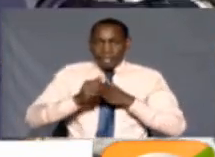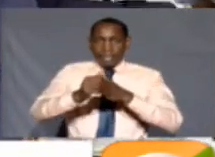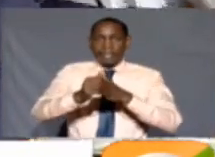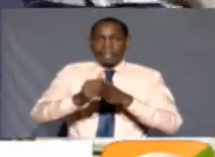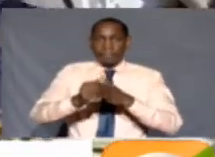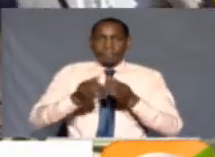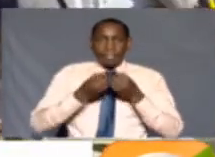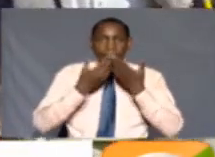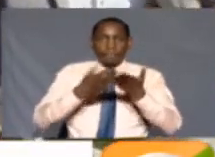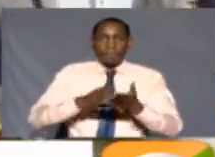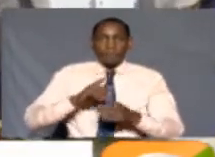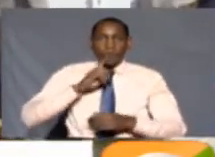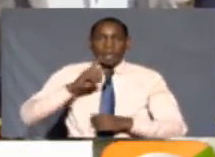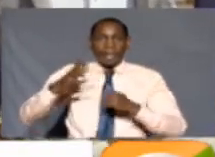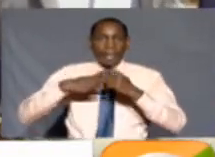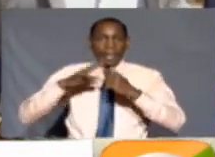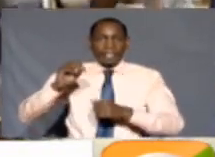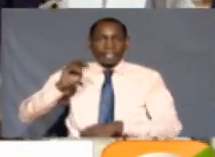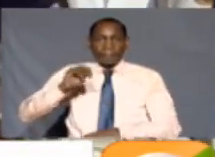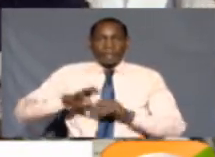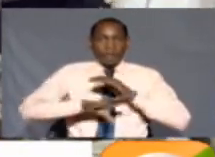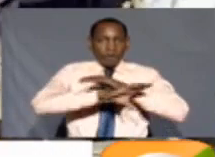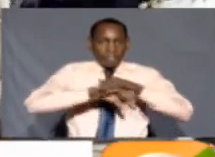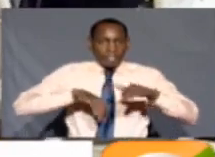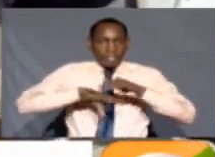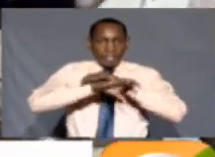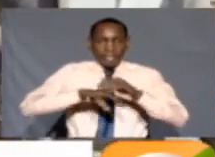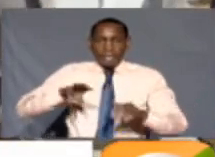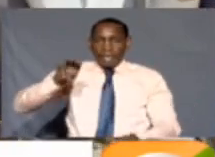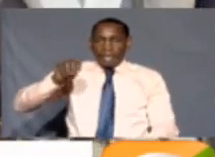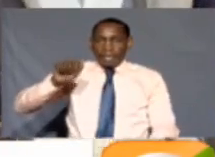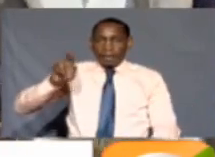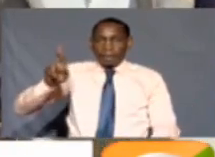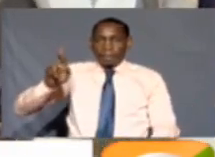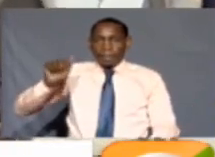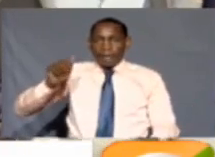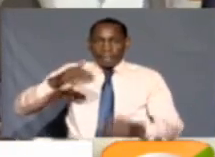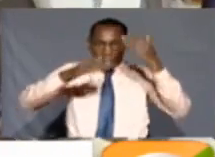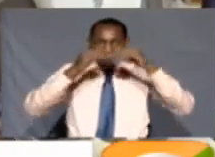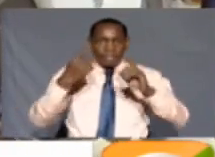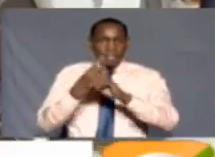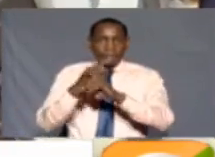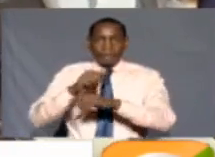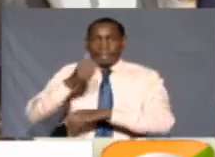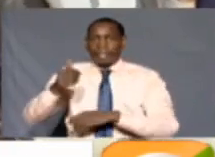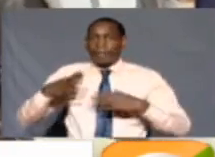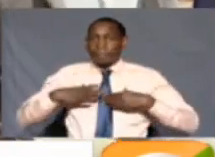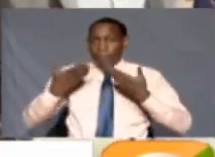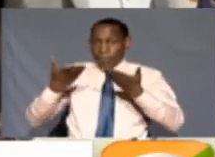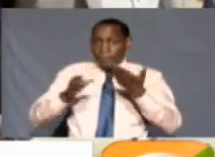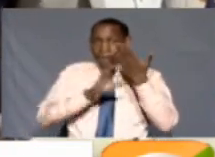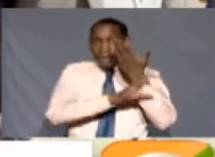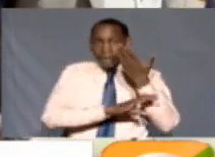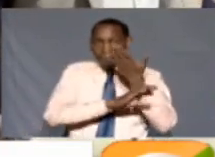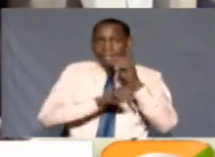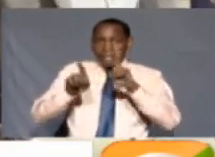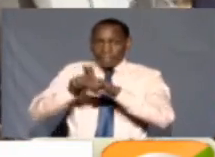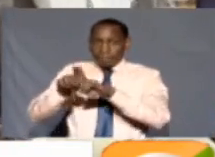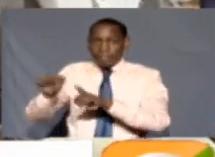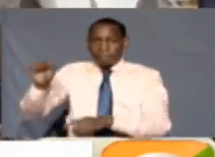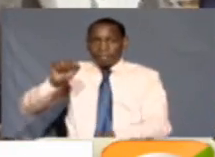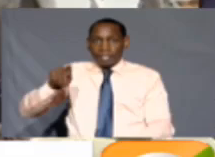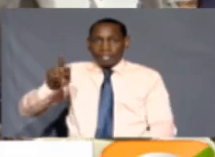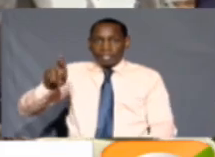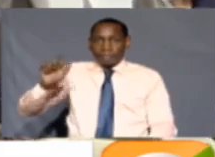190 million shillings heist at the Mara University. There are several other Spencers in the country, but how